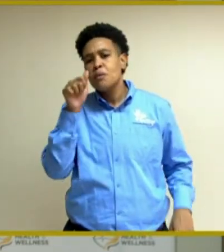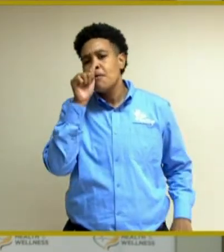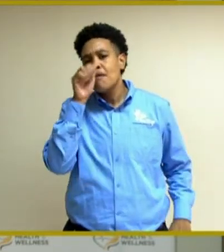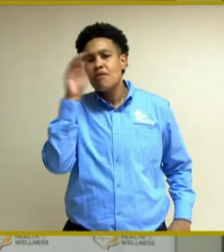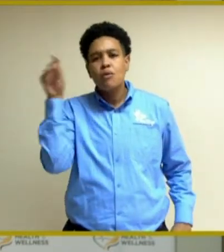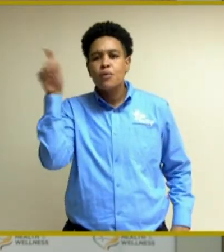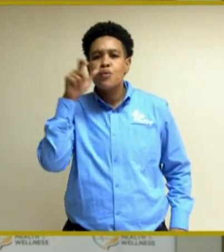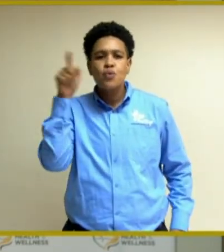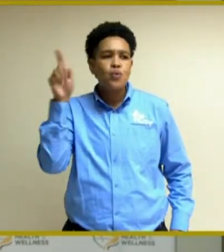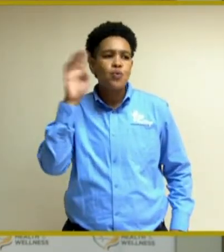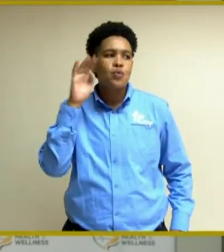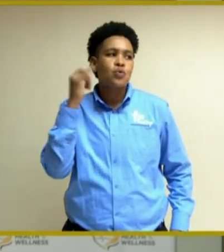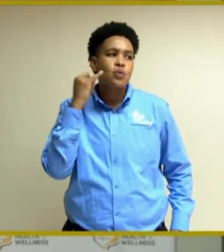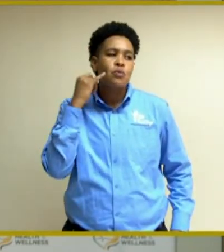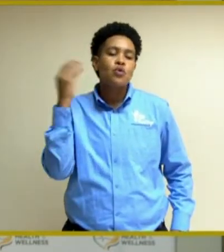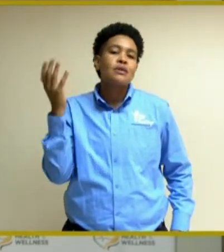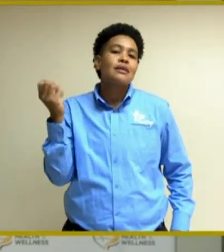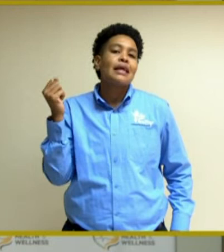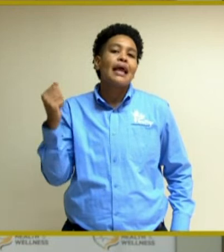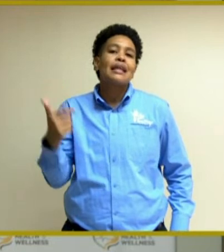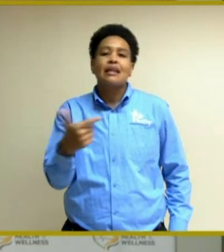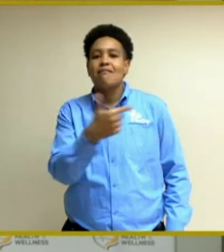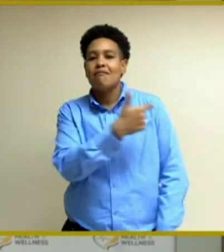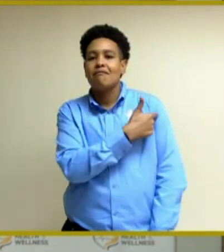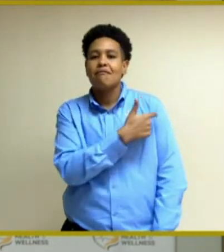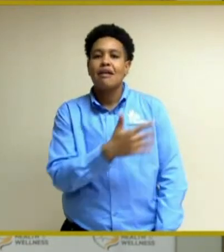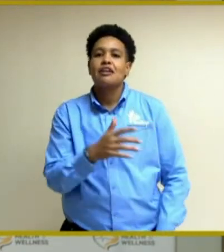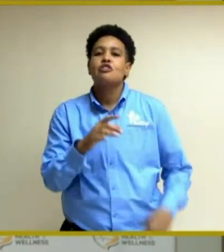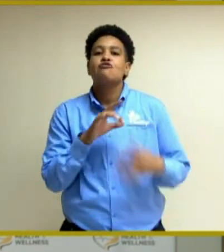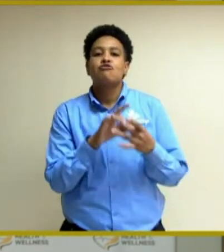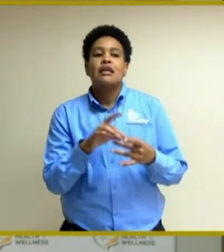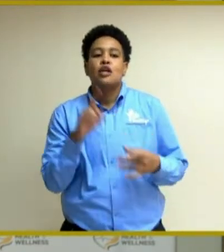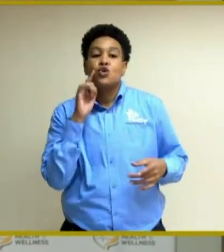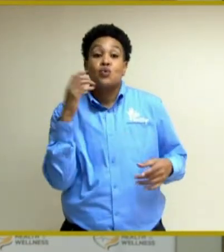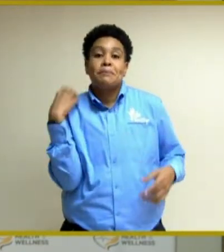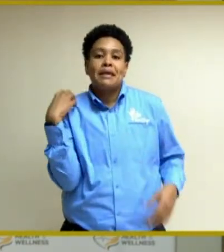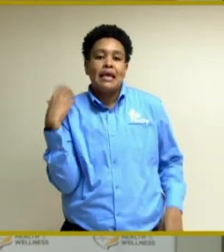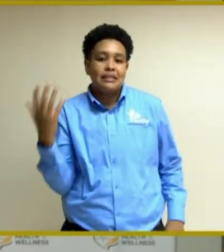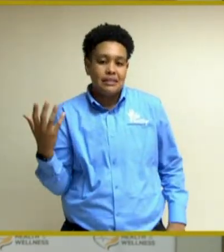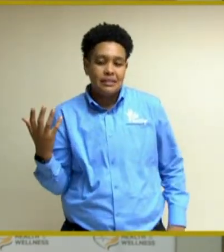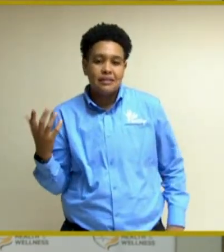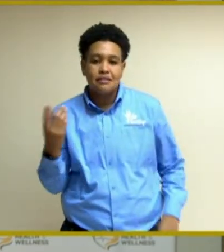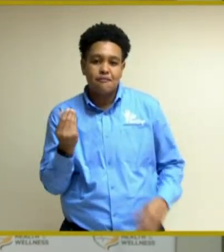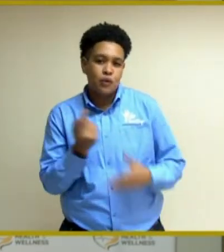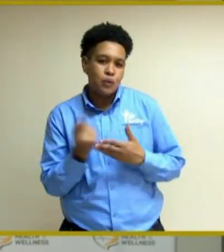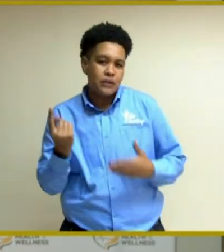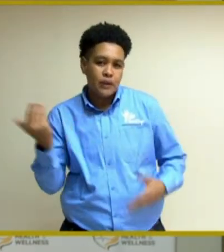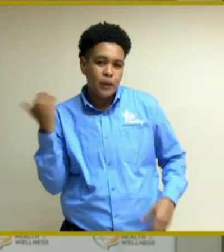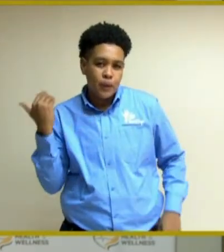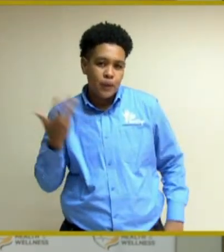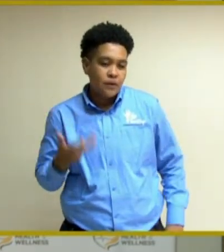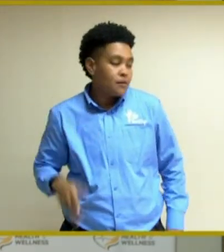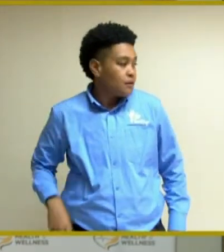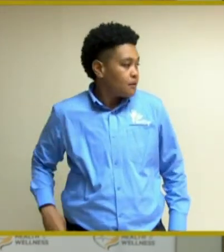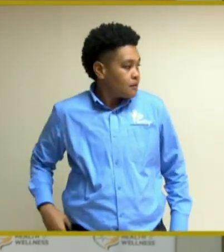sector company that was supposed to source vaccines according to the PS some weeks ago?